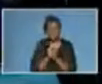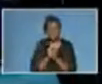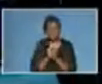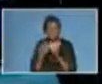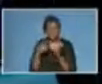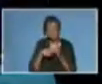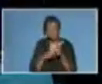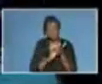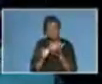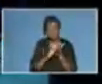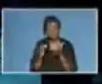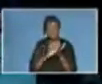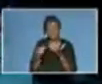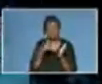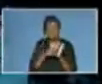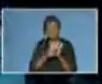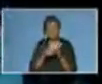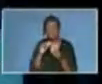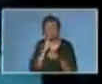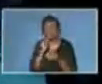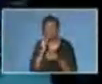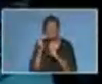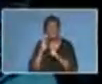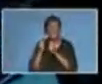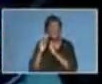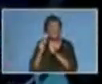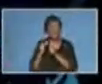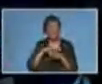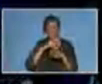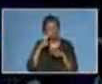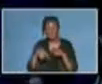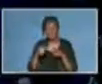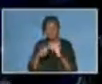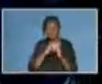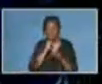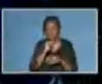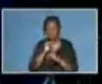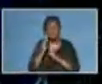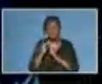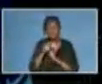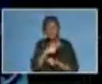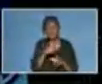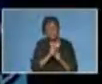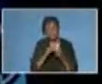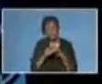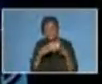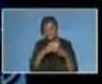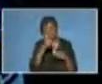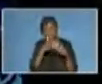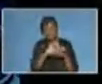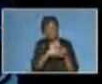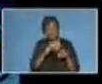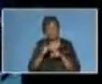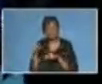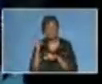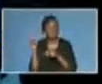Call it again. He's not like this ain't a junk on the result. He got the biggest fish, but Jimmy got